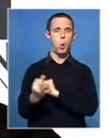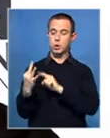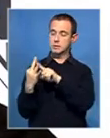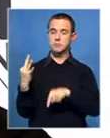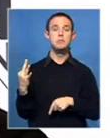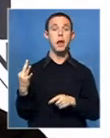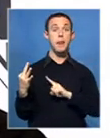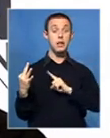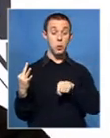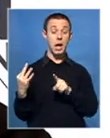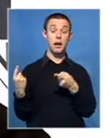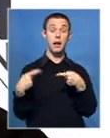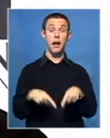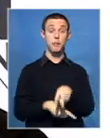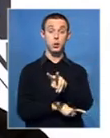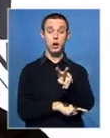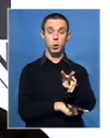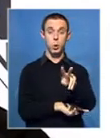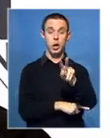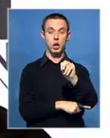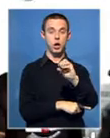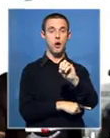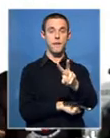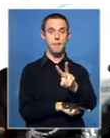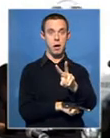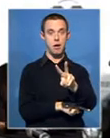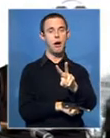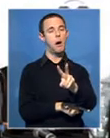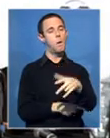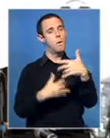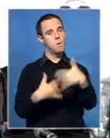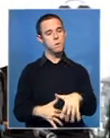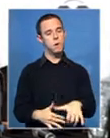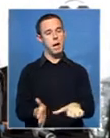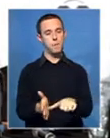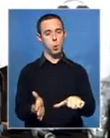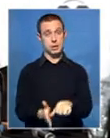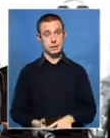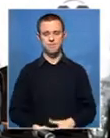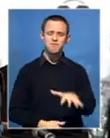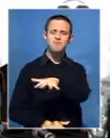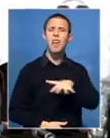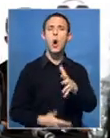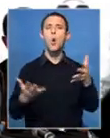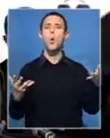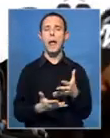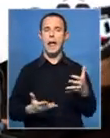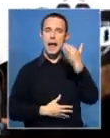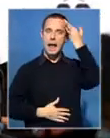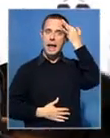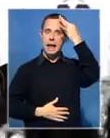Unite Day is a good day to also to remember them as well. On the 22nd of November at the Union Buildings, there will